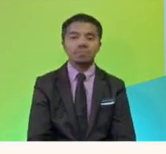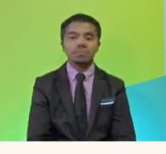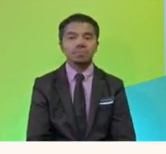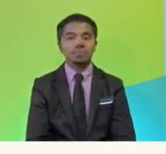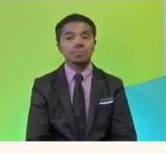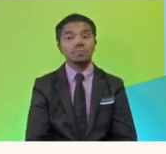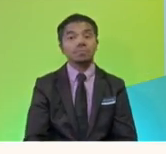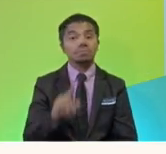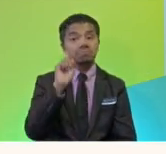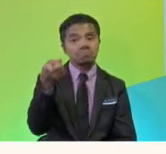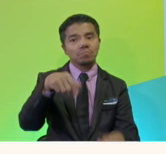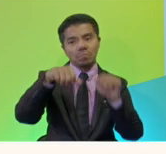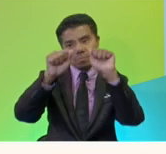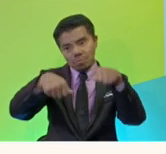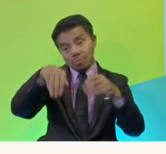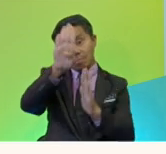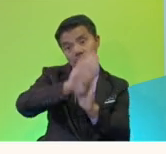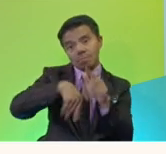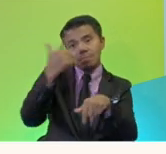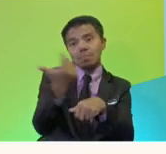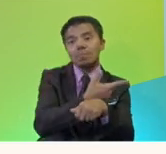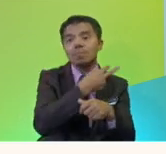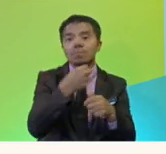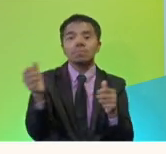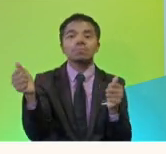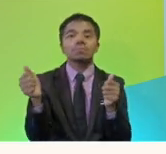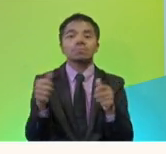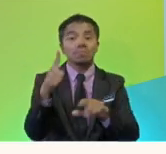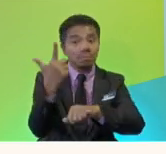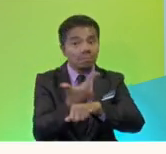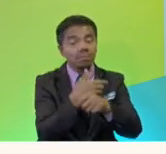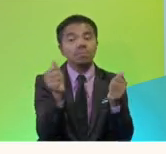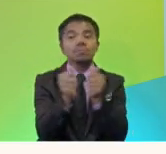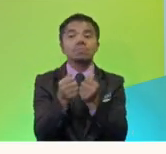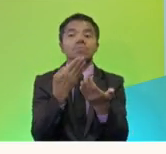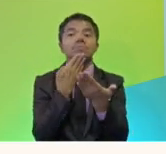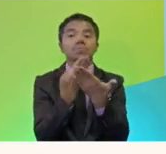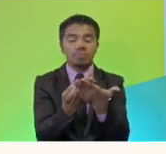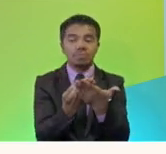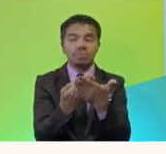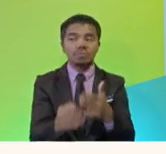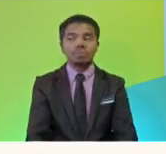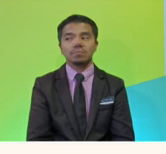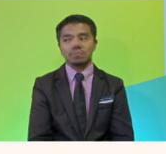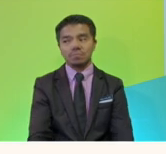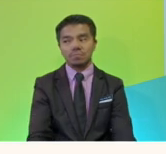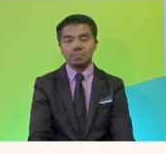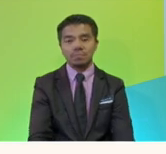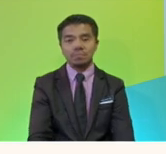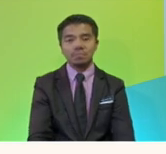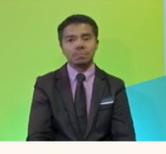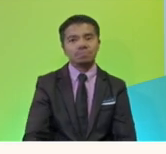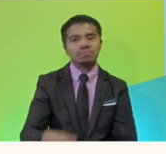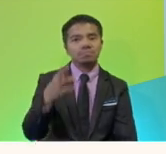school in that we have A, Kuogelia, and B, Piki Piki. Oh my God! What are